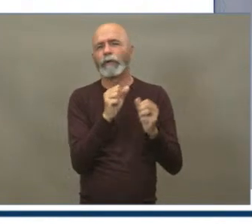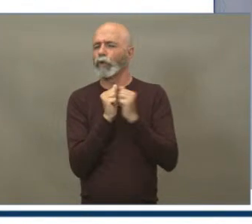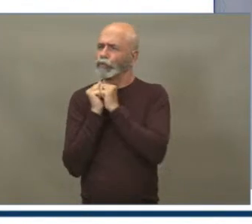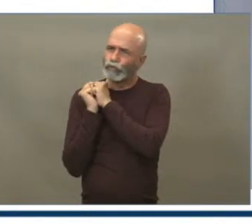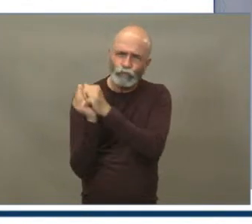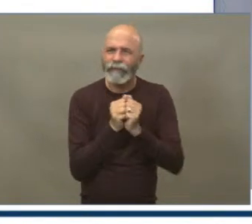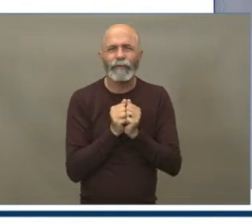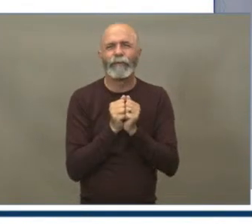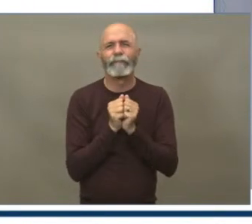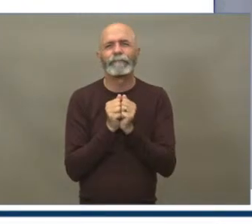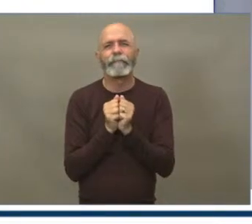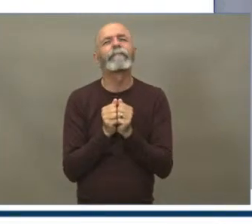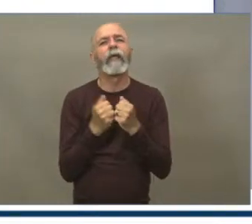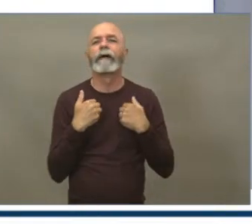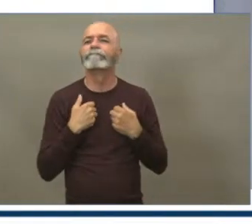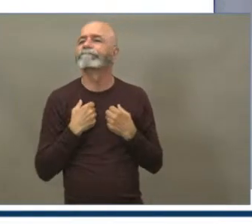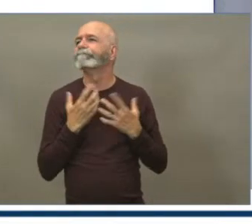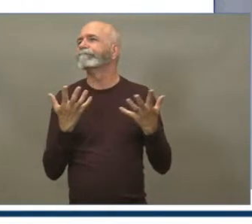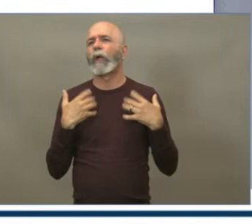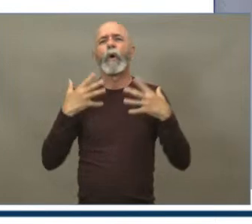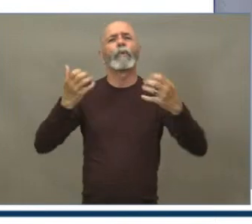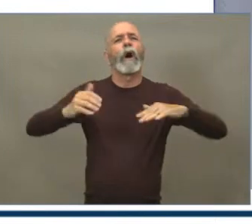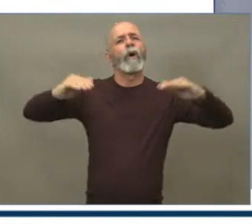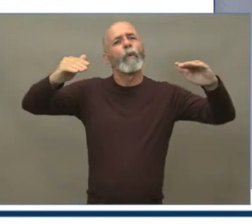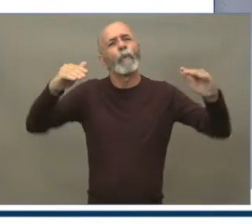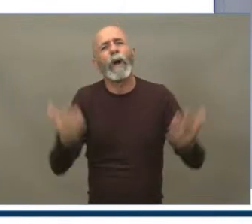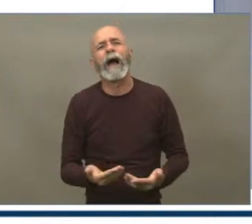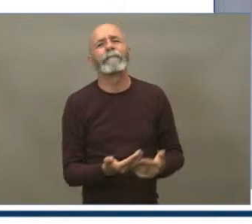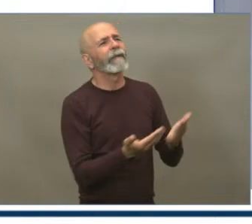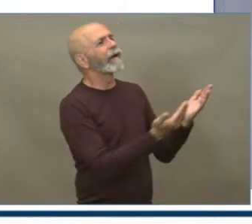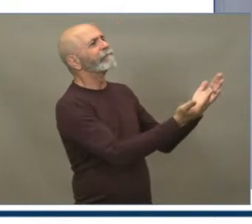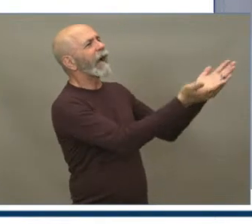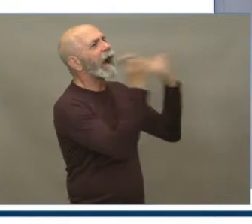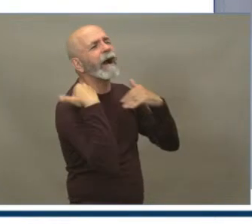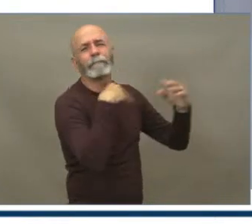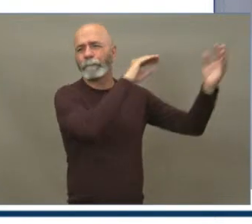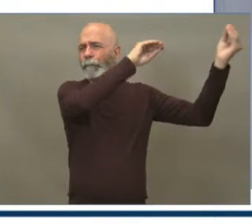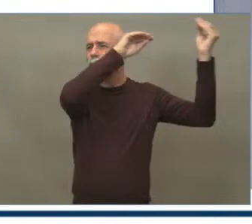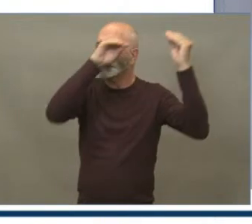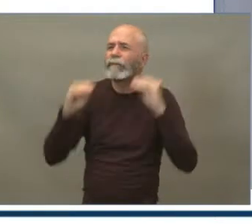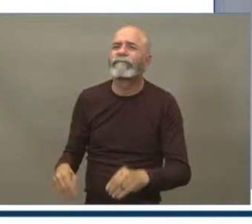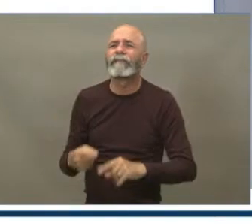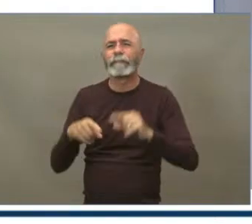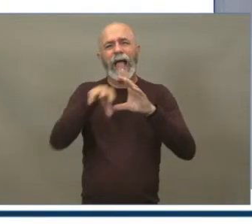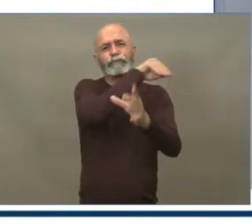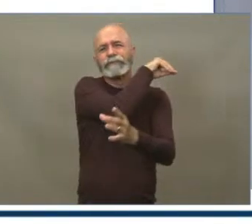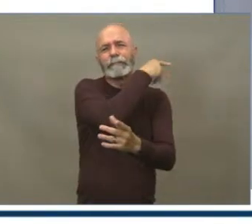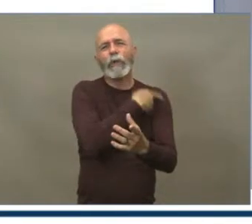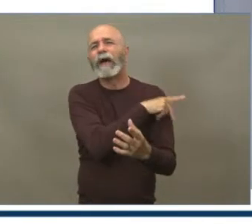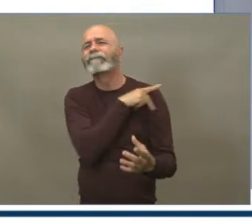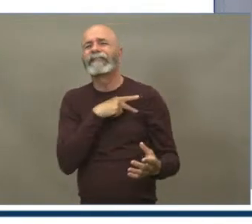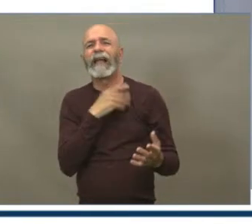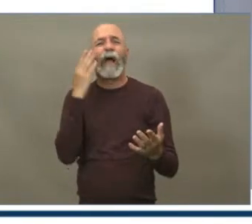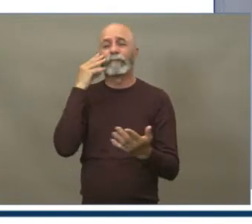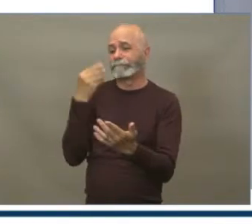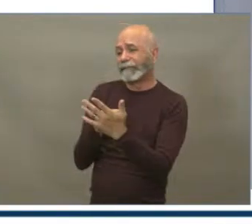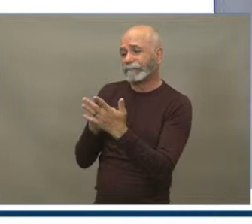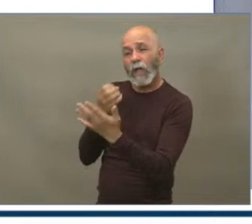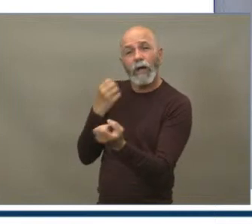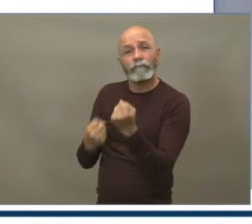unwelcoming. It is a wonderful gift when people want to come to move to our province. It's good for our economy, and it is good for all of